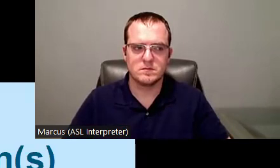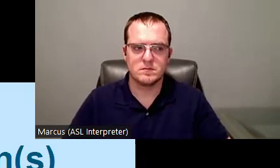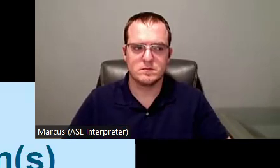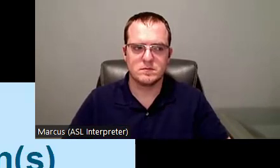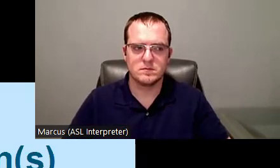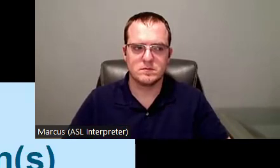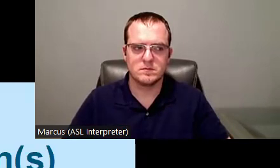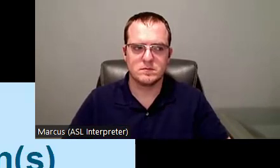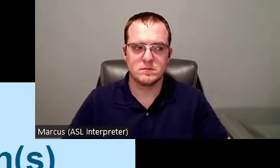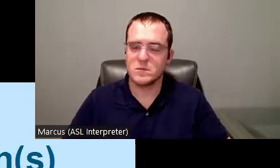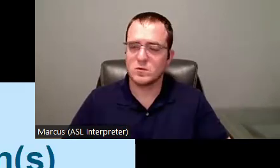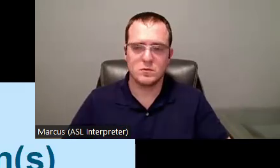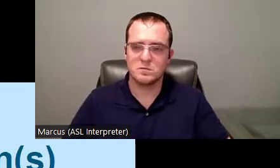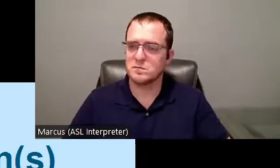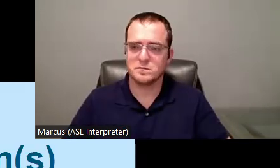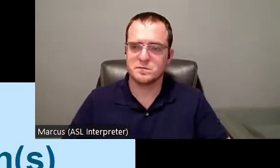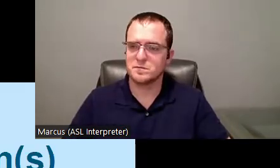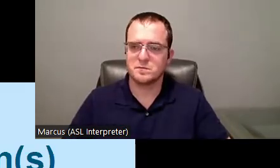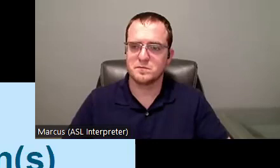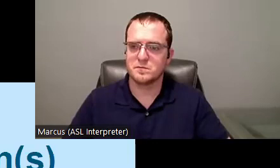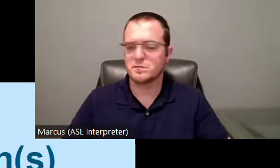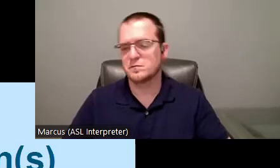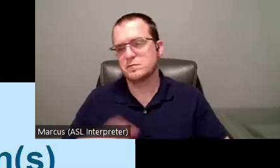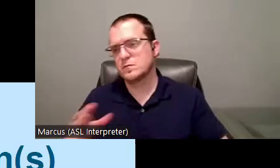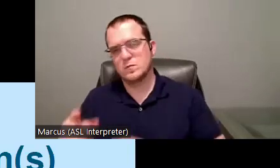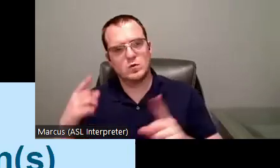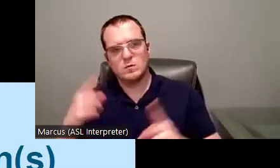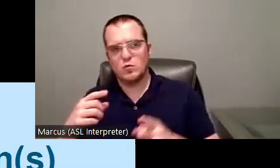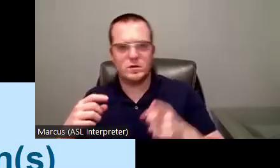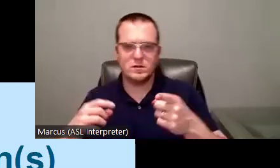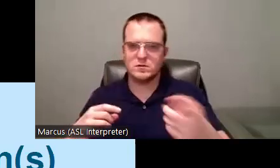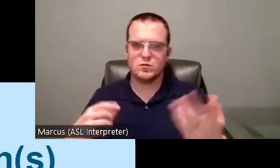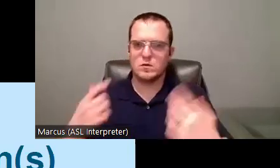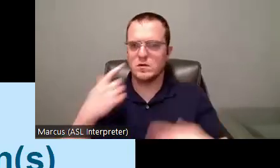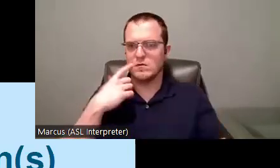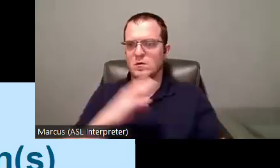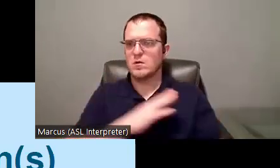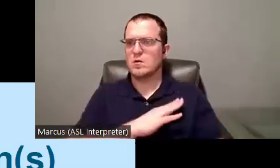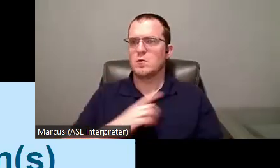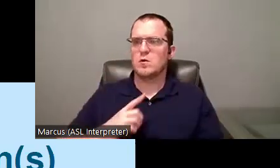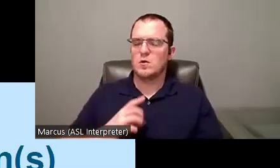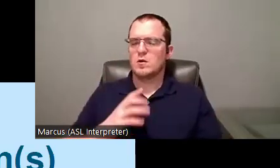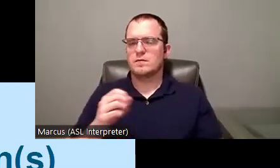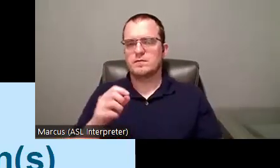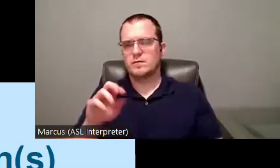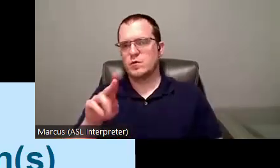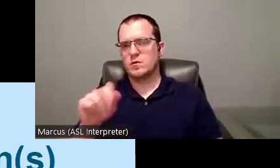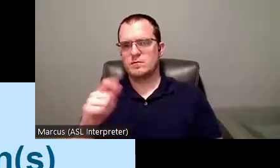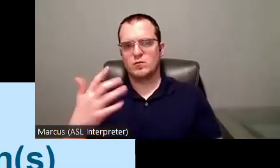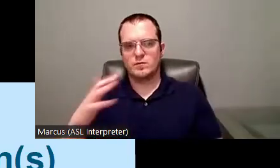Doesn't look like it. To your point, Josette, this is one I think the board and URA are familiar